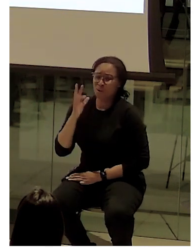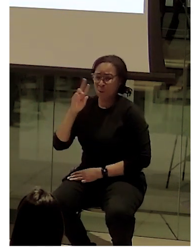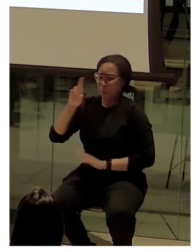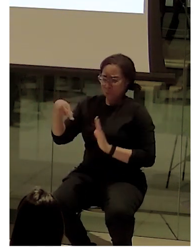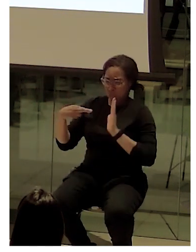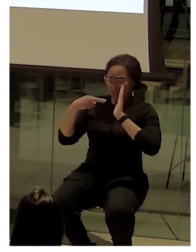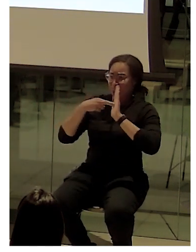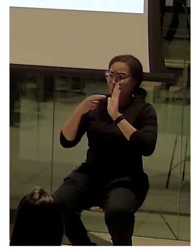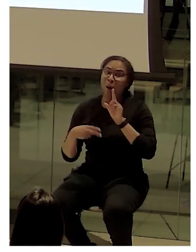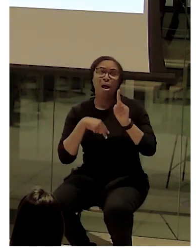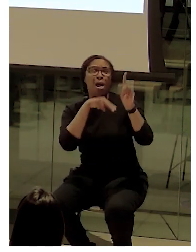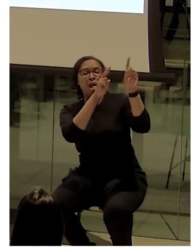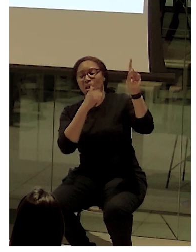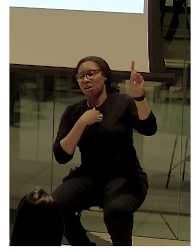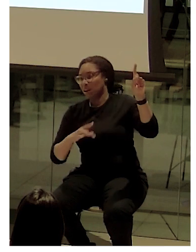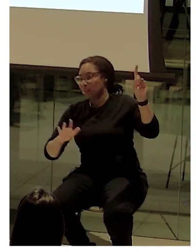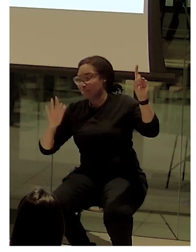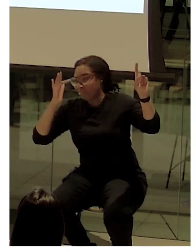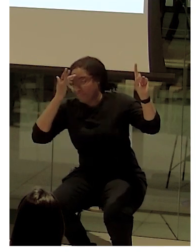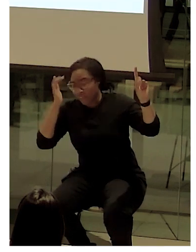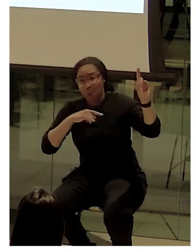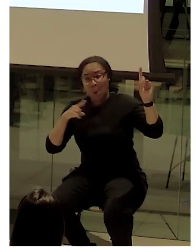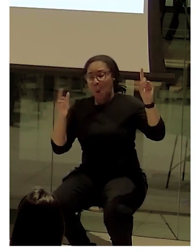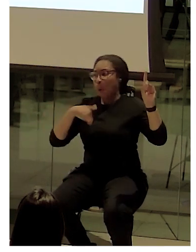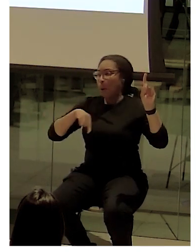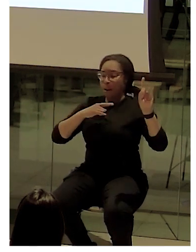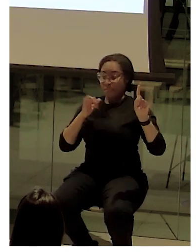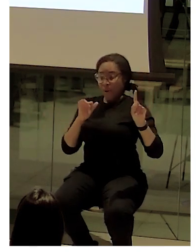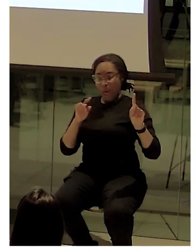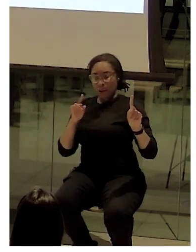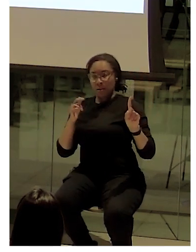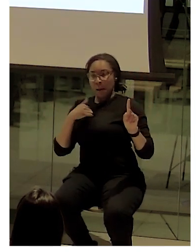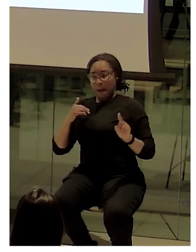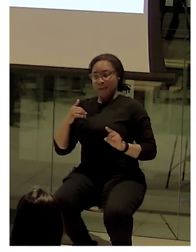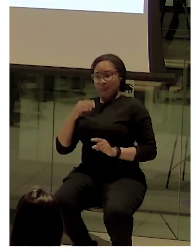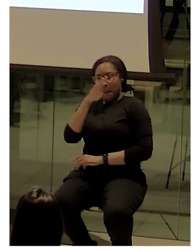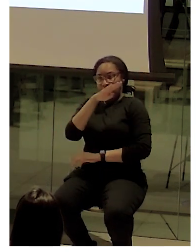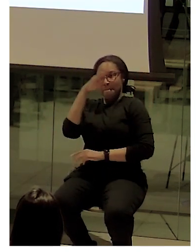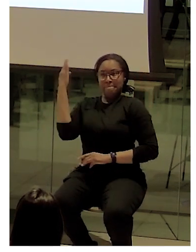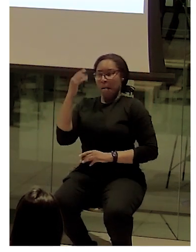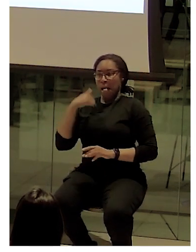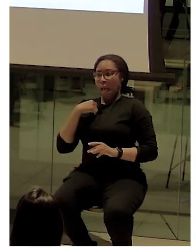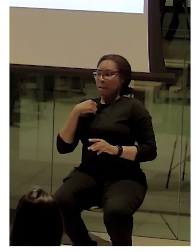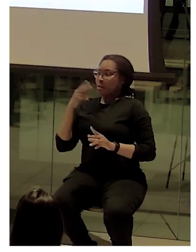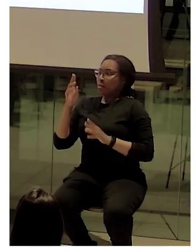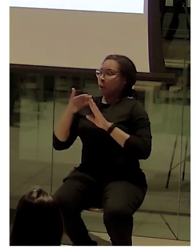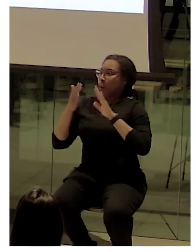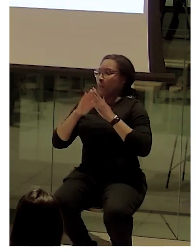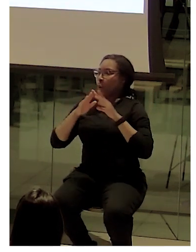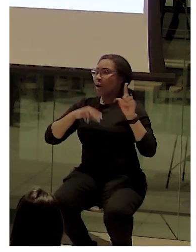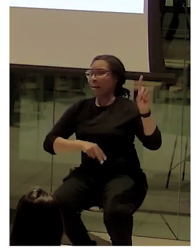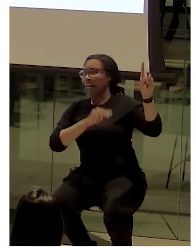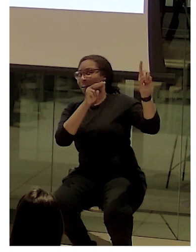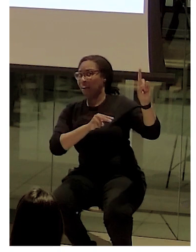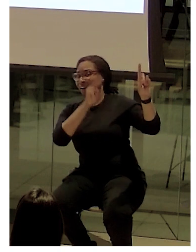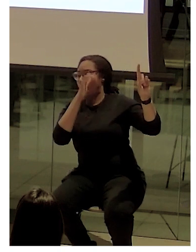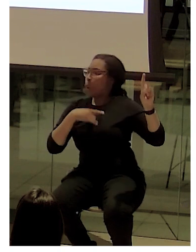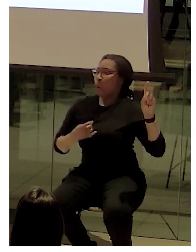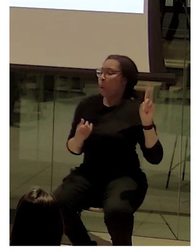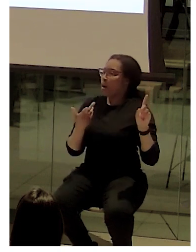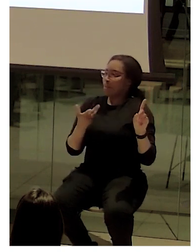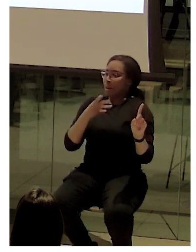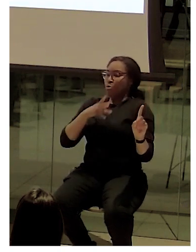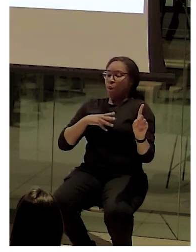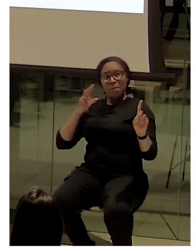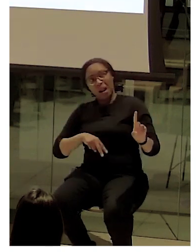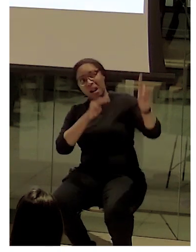model. Tired, true, of being a featured member of my racial group and or my gender niche. It's too much. And I write this knowing full well